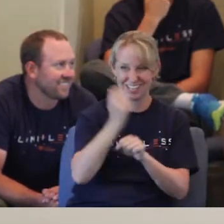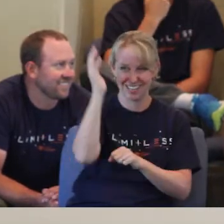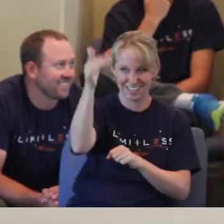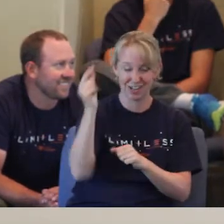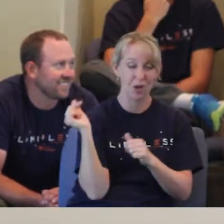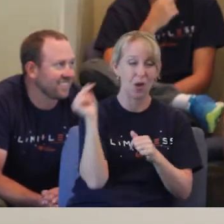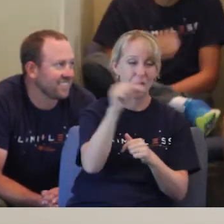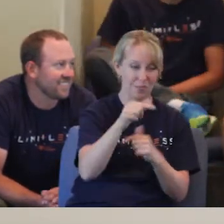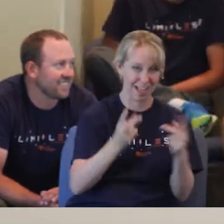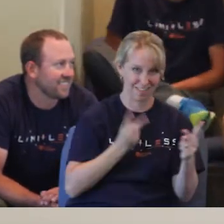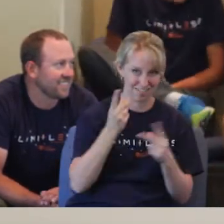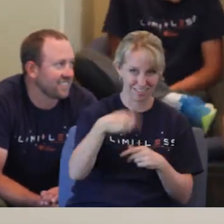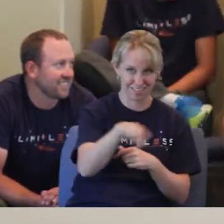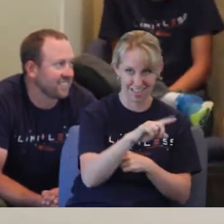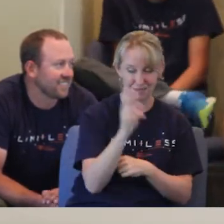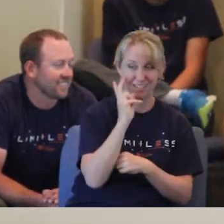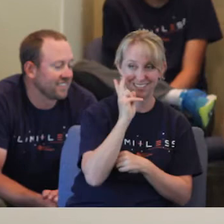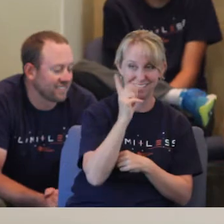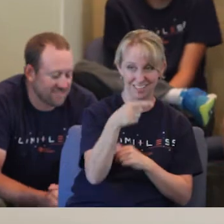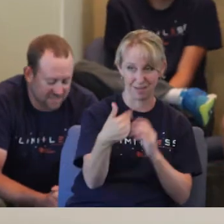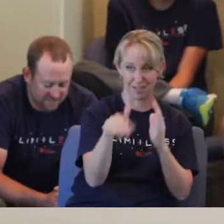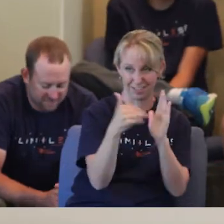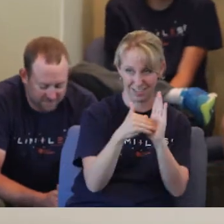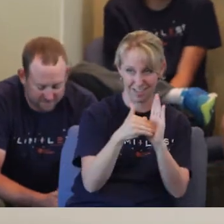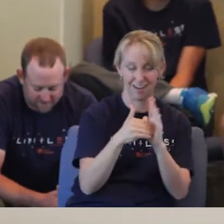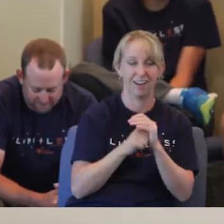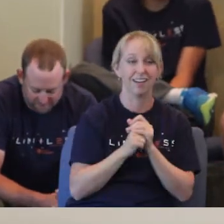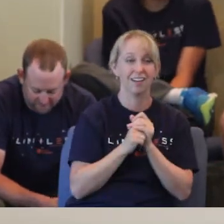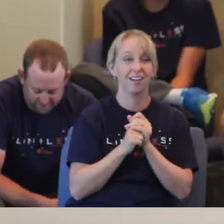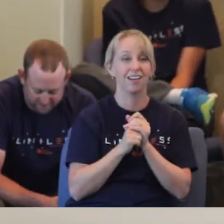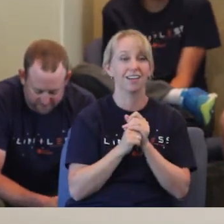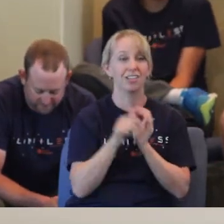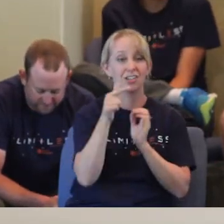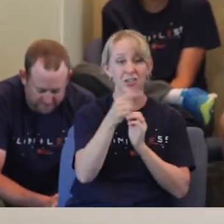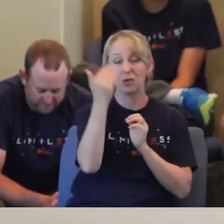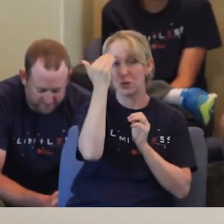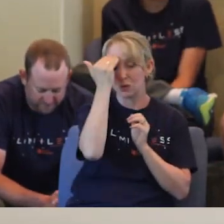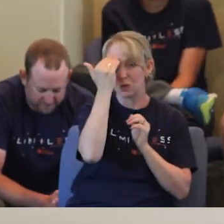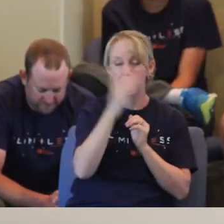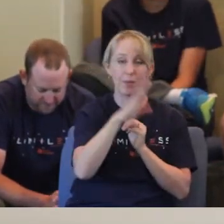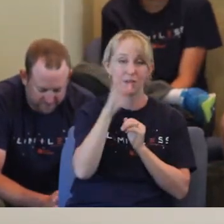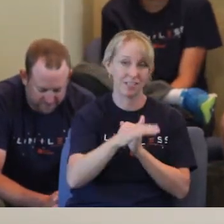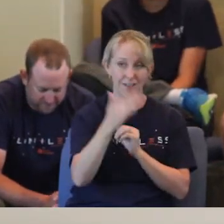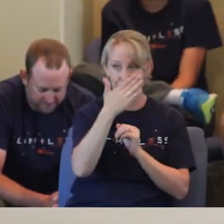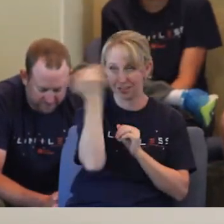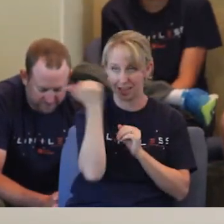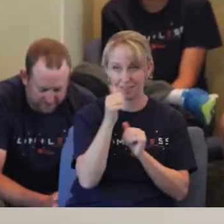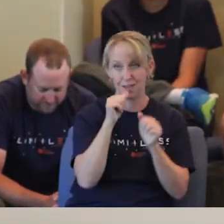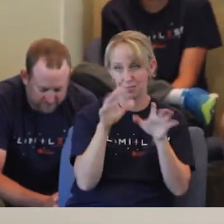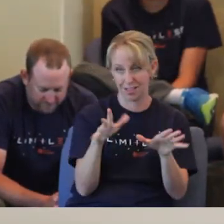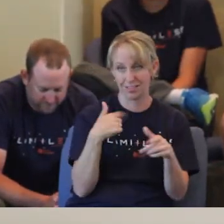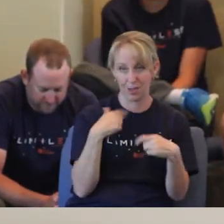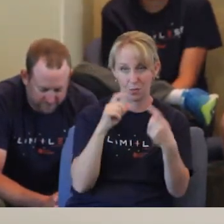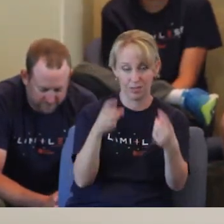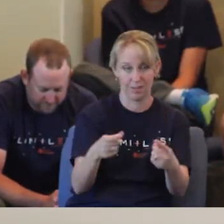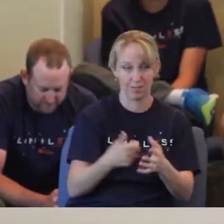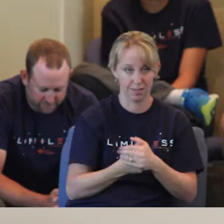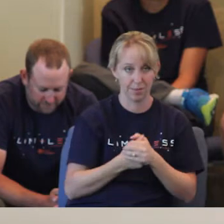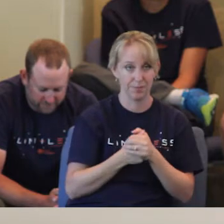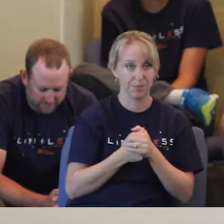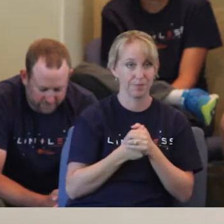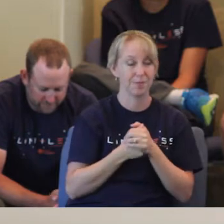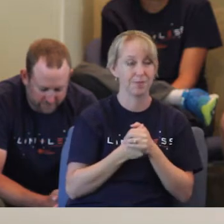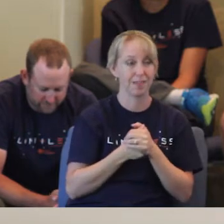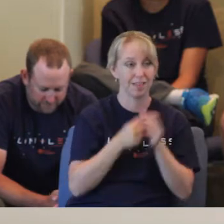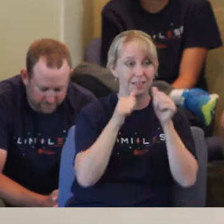them and see them again, because she knew that they would never forget the blessing that we had given them. And the